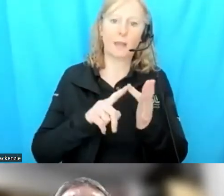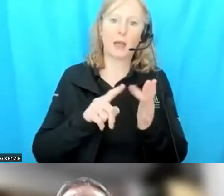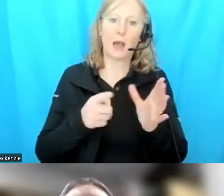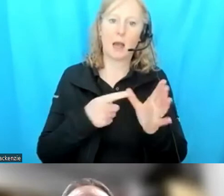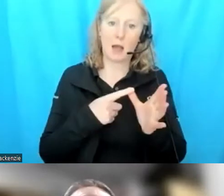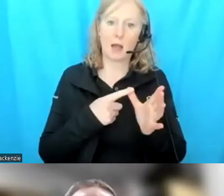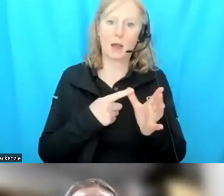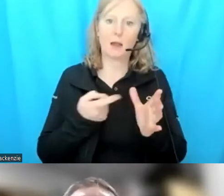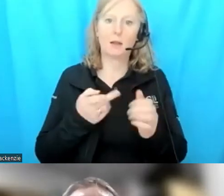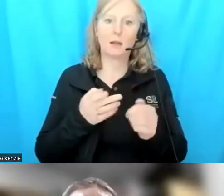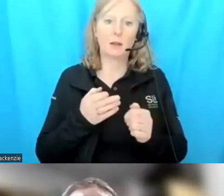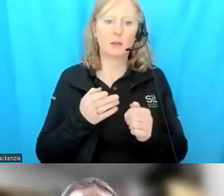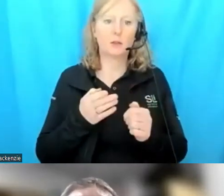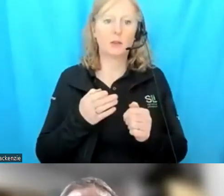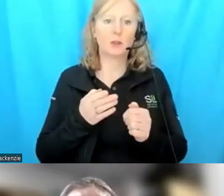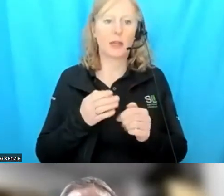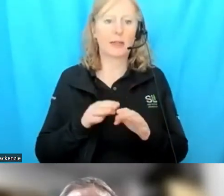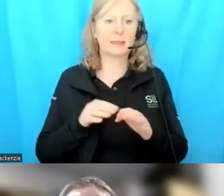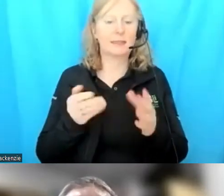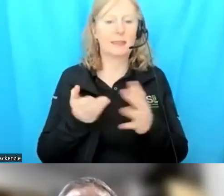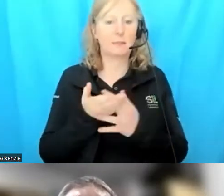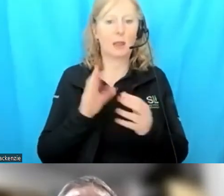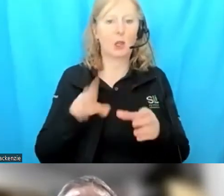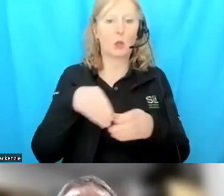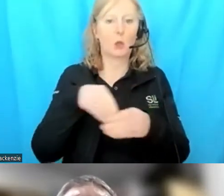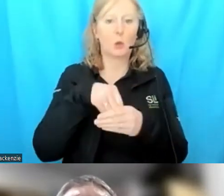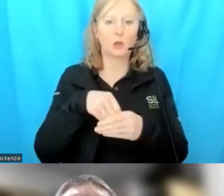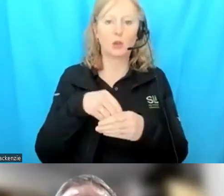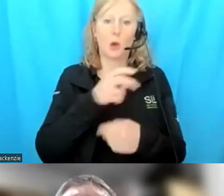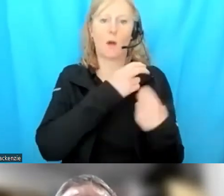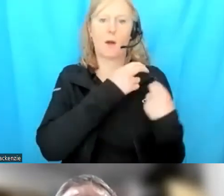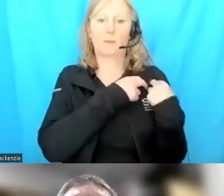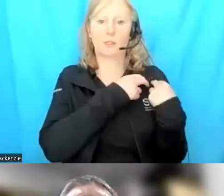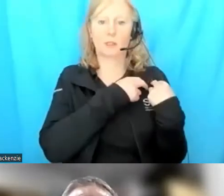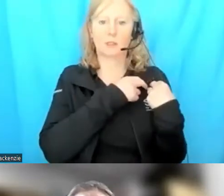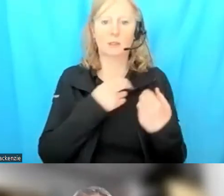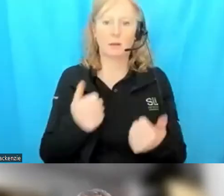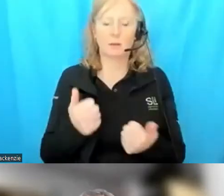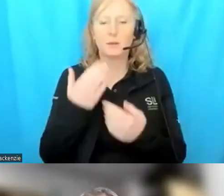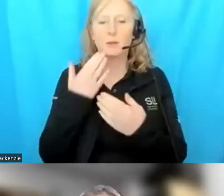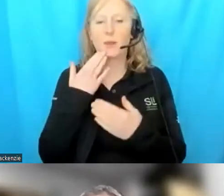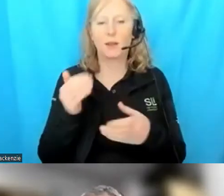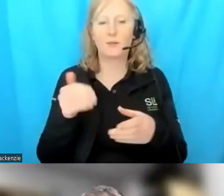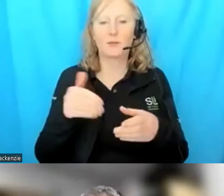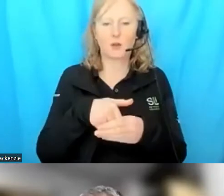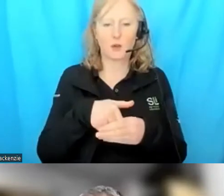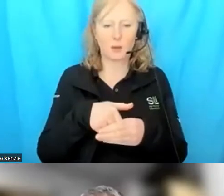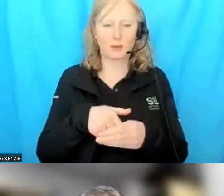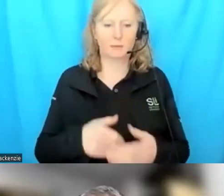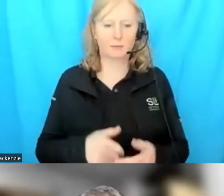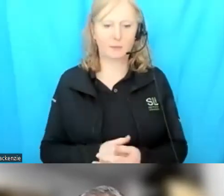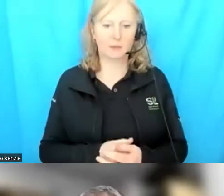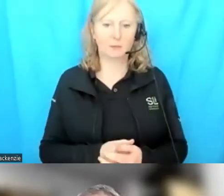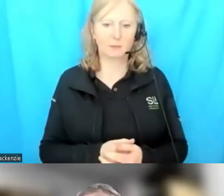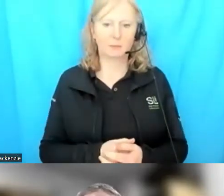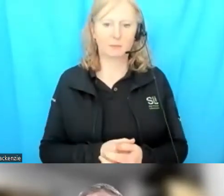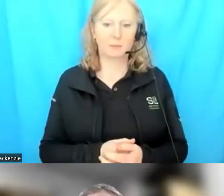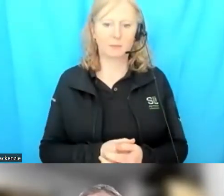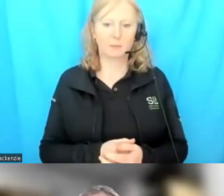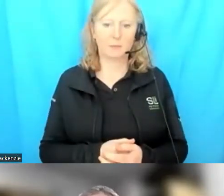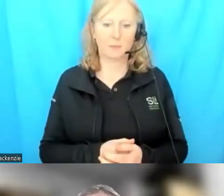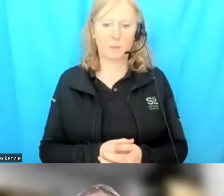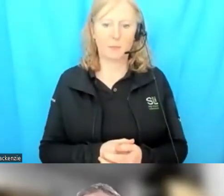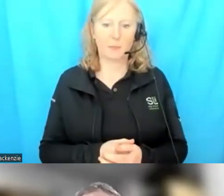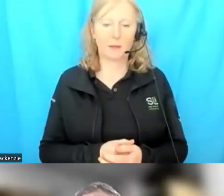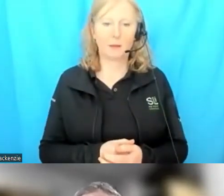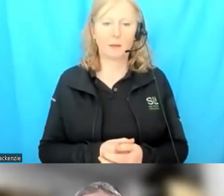is the Accessibility and Inclusion Officer, so thank you for joining us at this point, Olivia, that's really helpful. Inevitably, we won't get to all of your